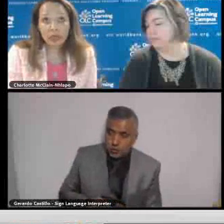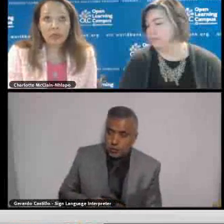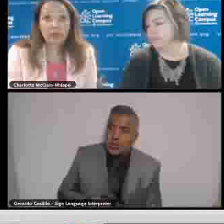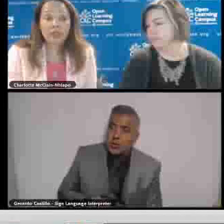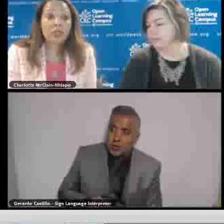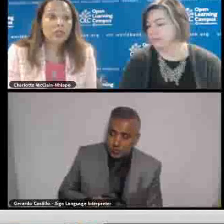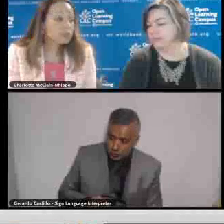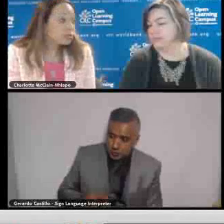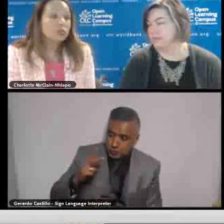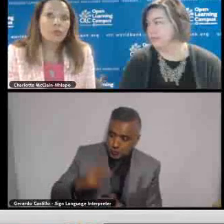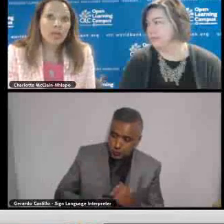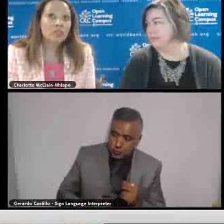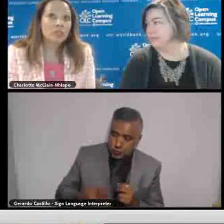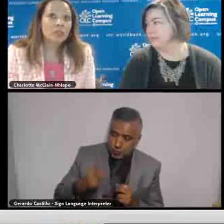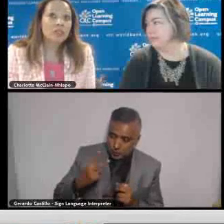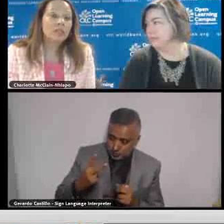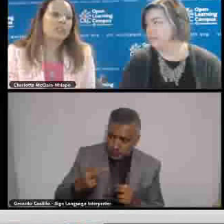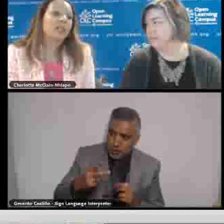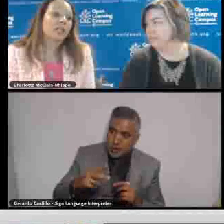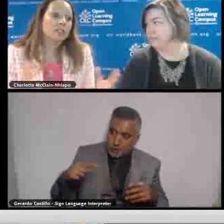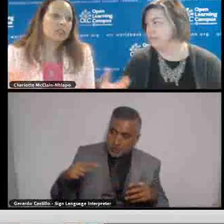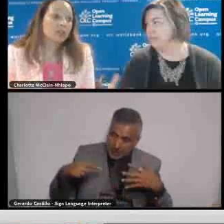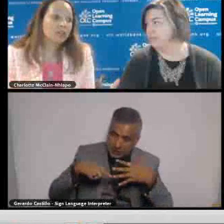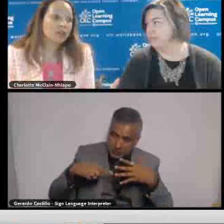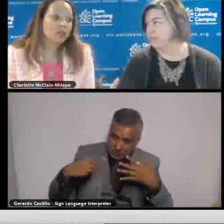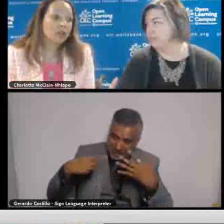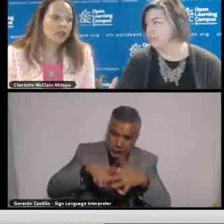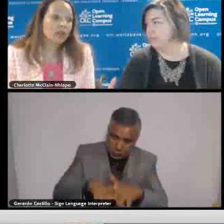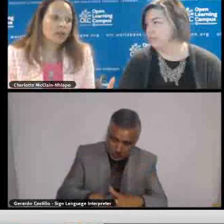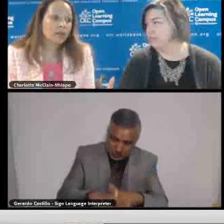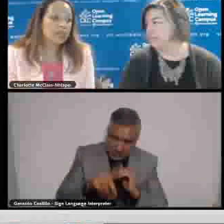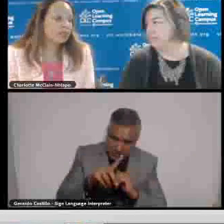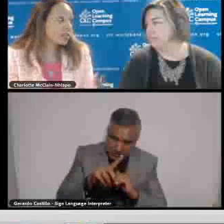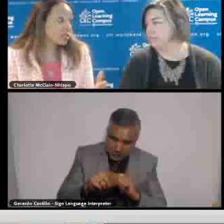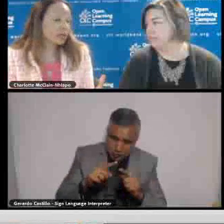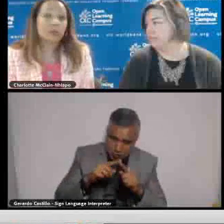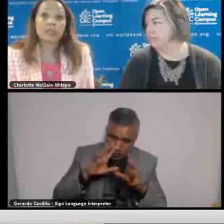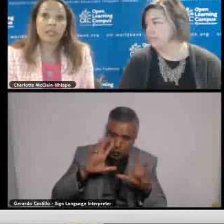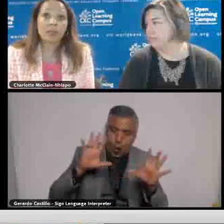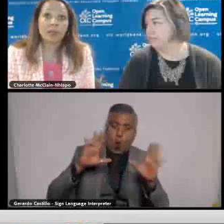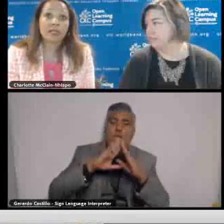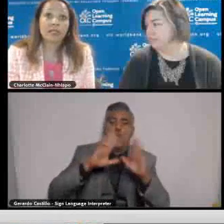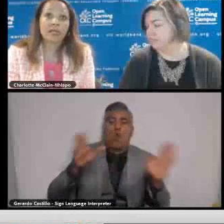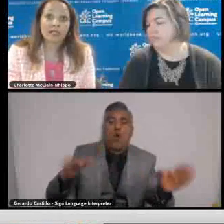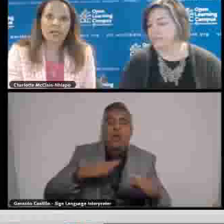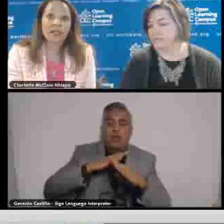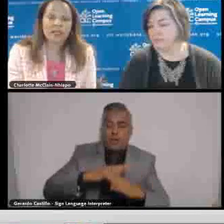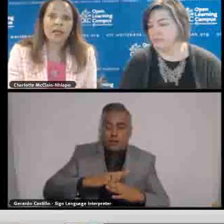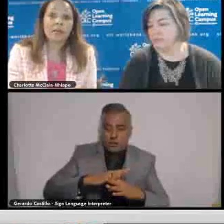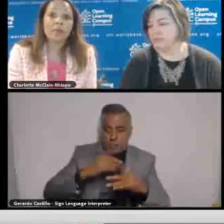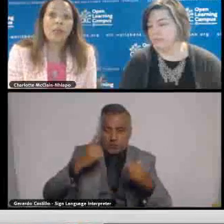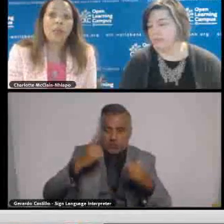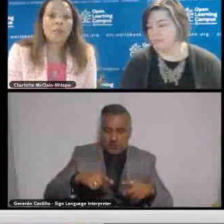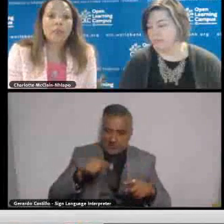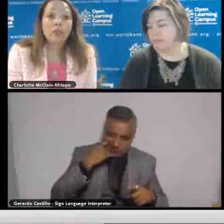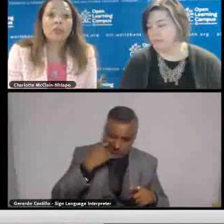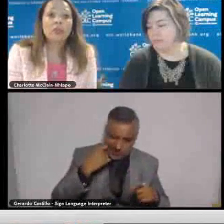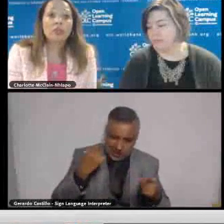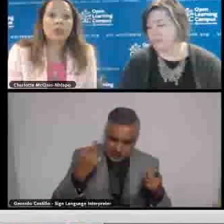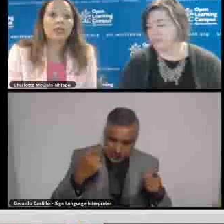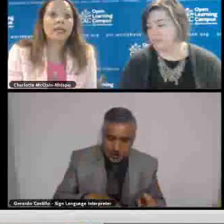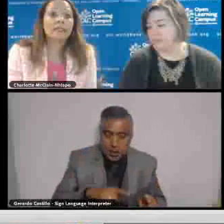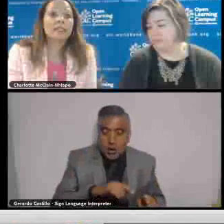approach, to mainstream disability into the overall interventions that were taking place at the time, but also to